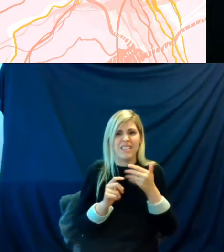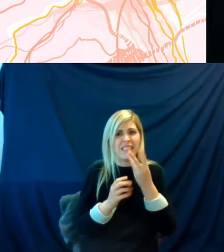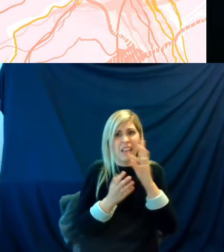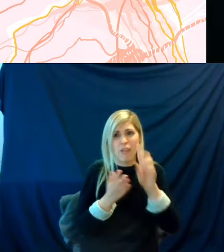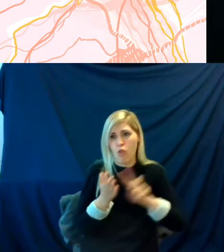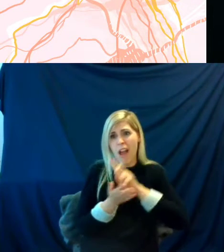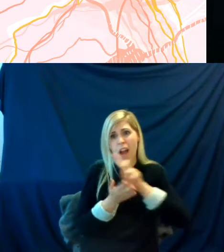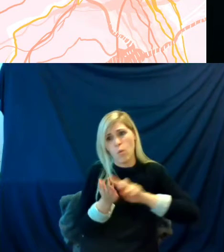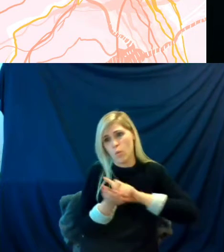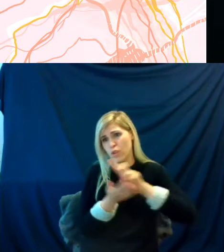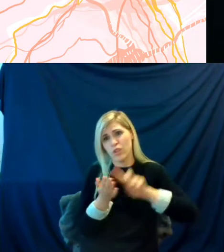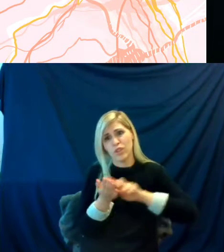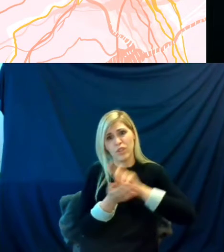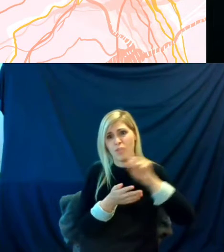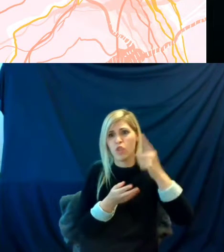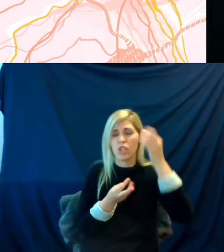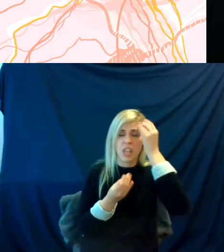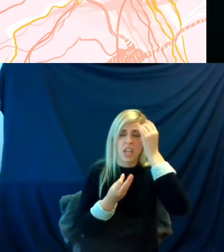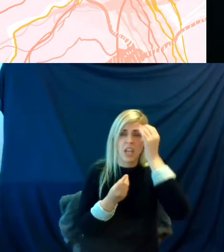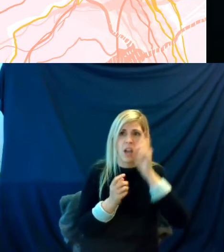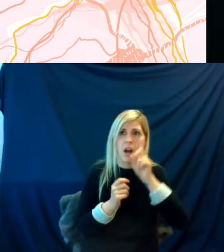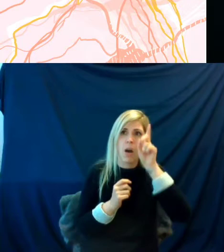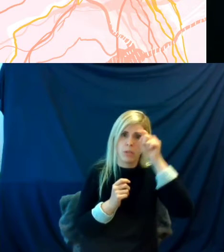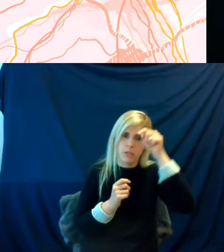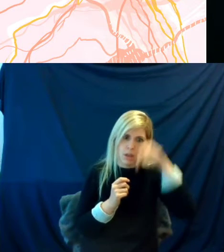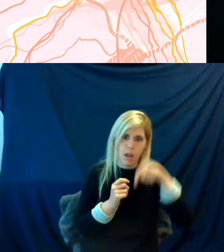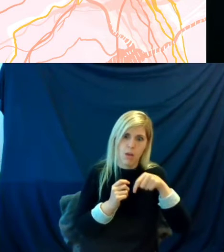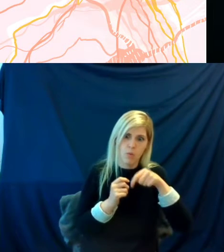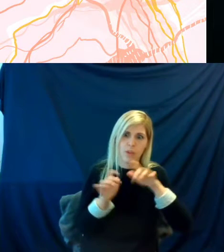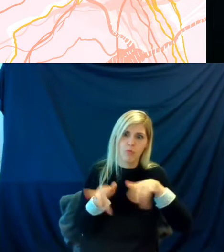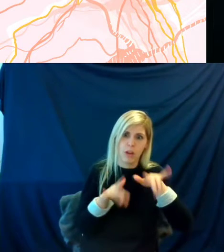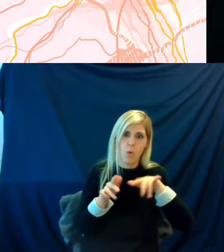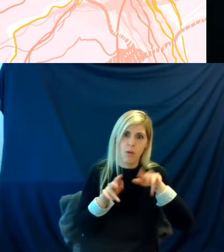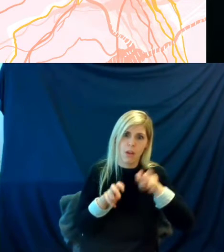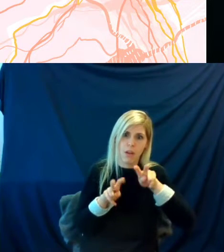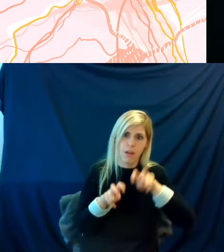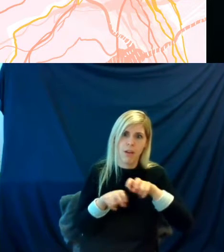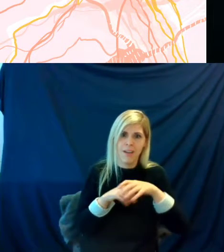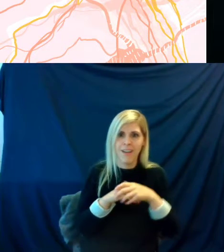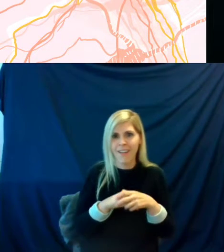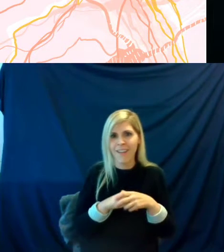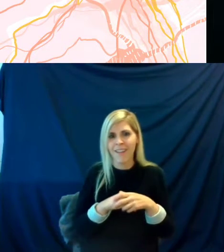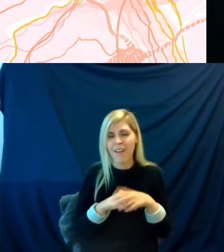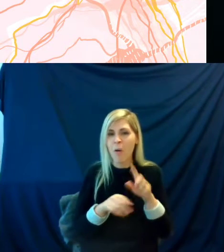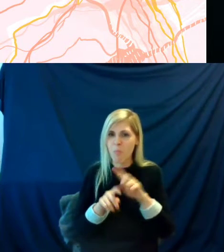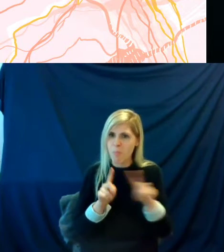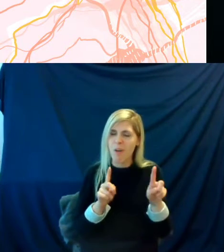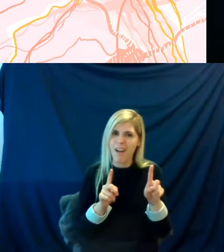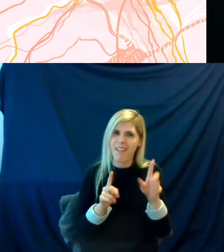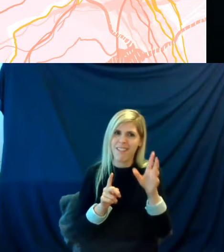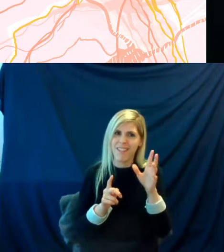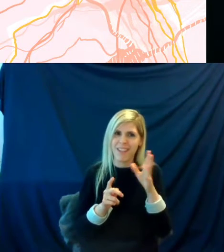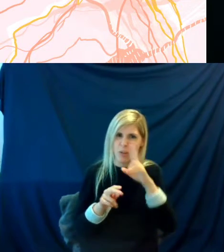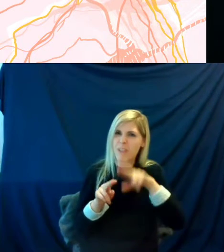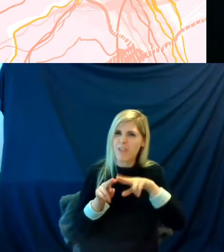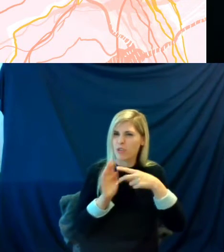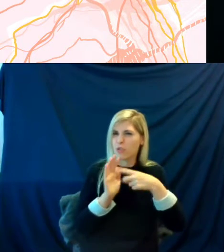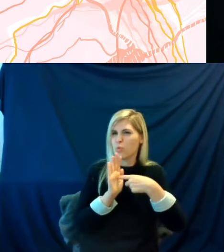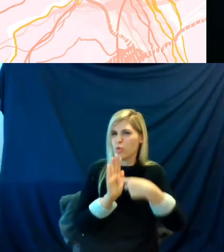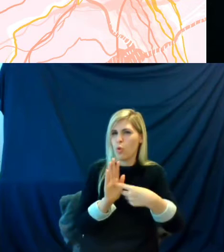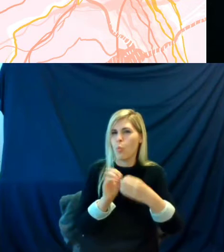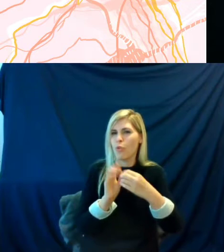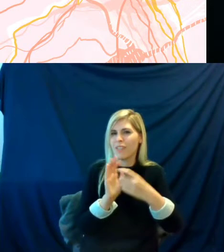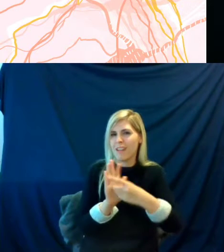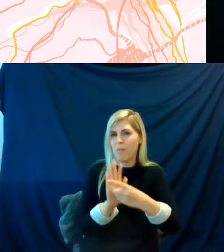probably hours of just, thinking up and thinking down and recording that. But I'd love to get into a little bit more